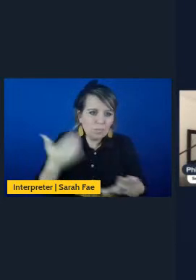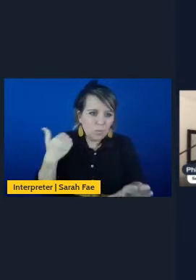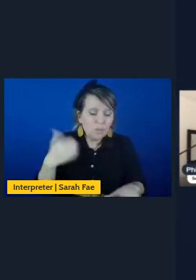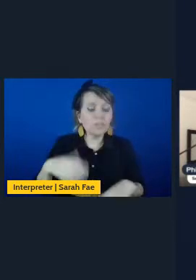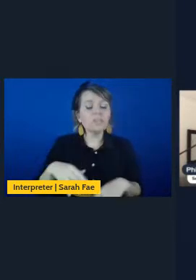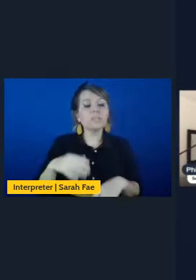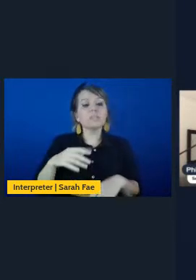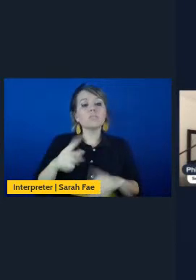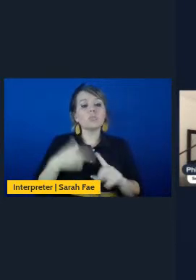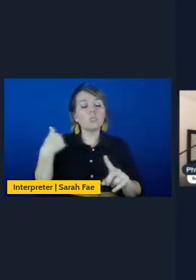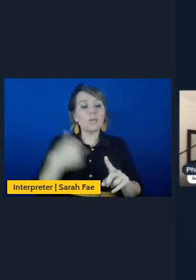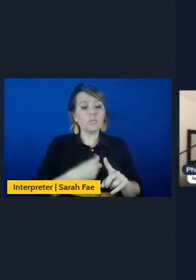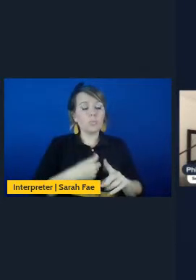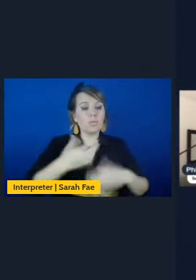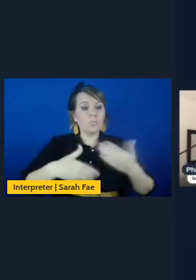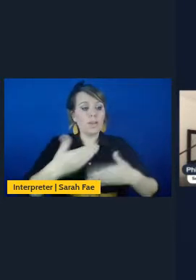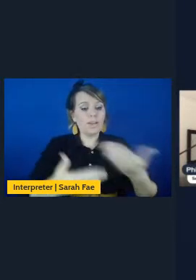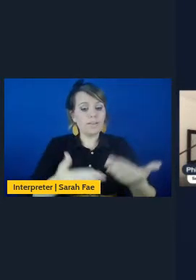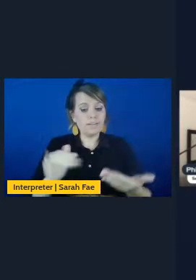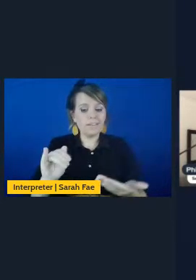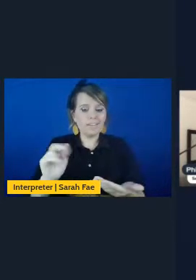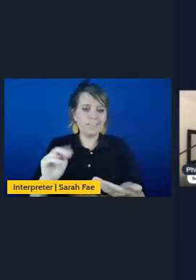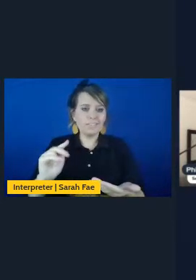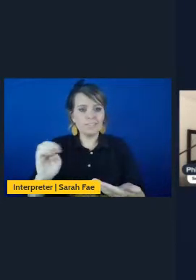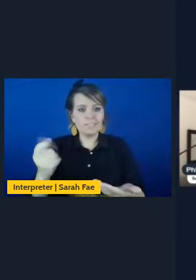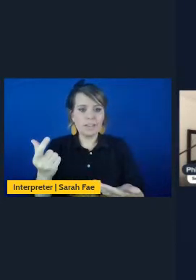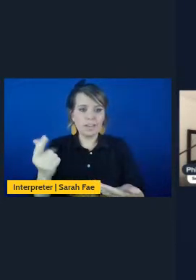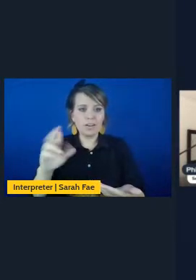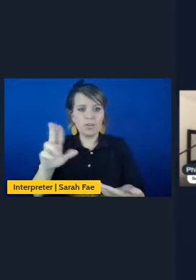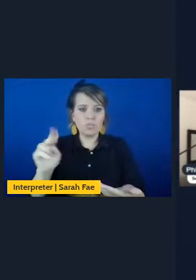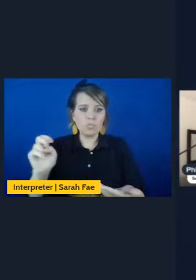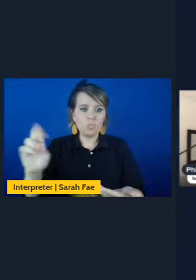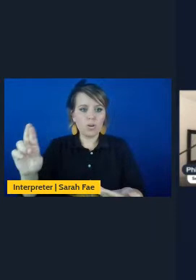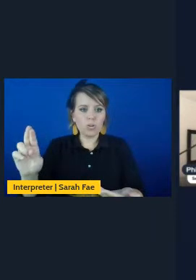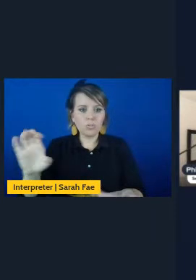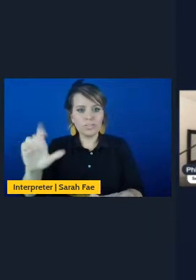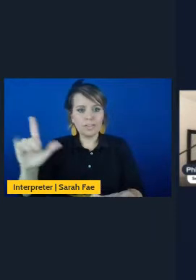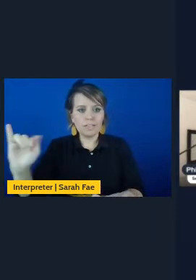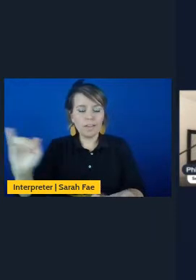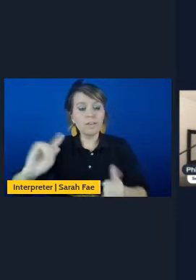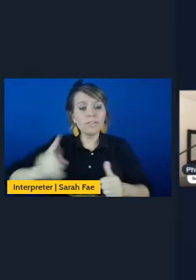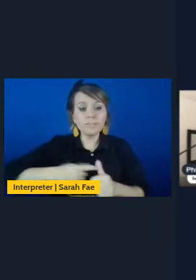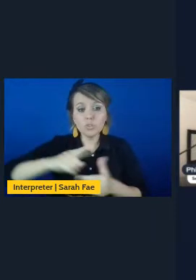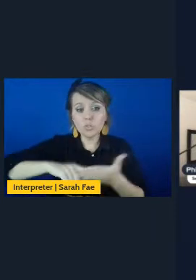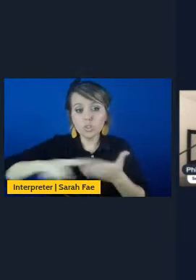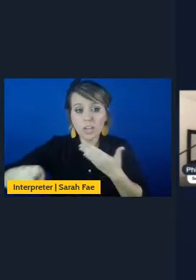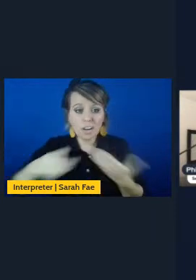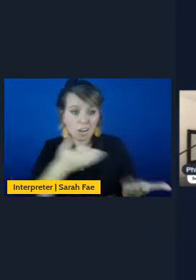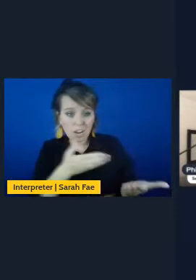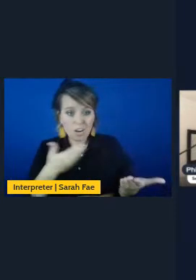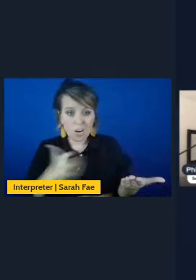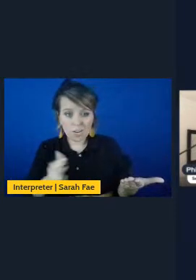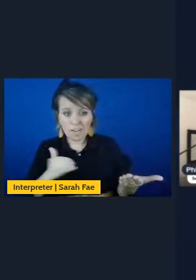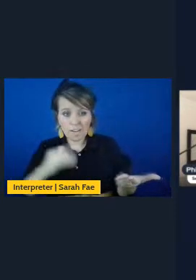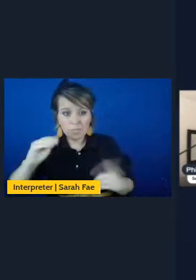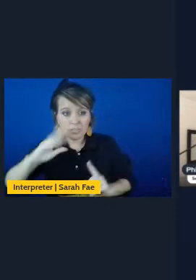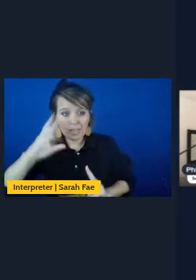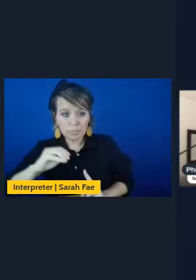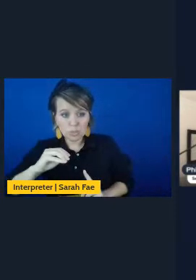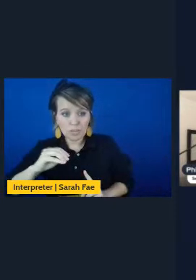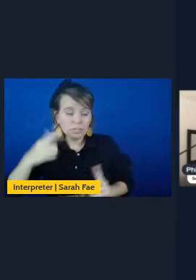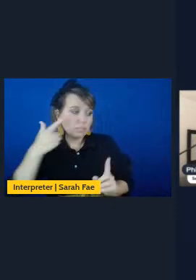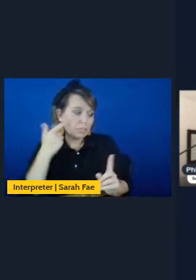integ-runner CLI, it first checked if there was a presence of a snapshot. Because there was